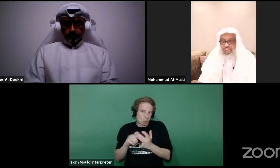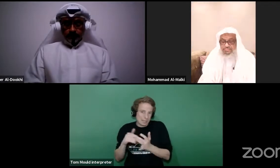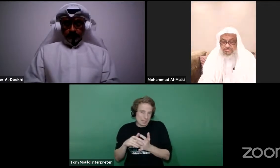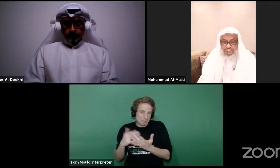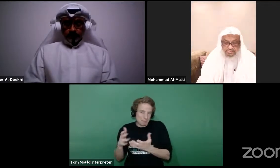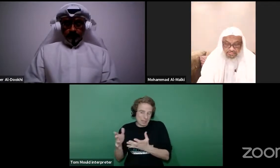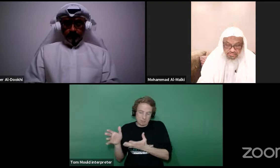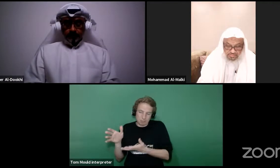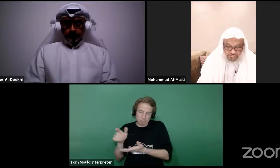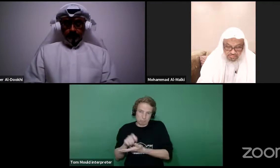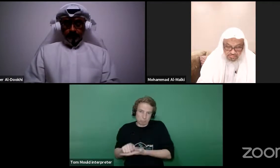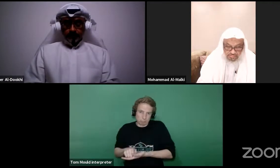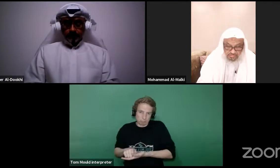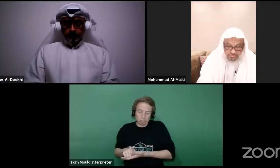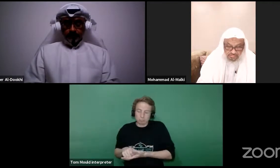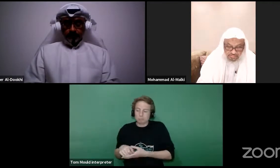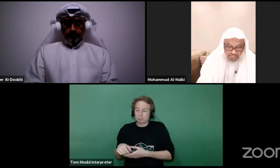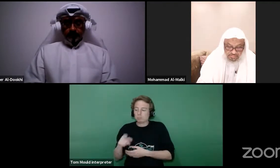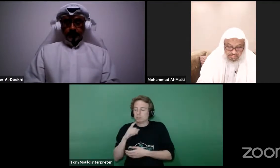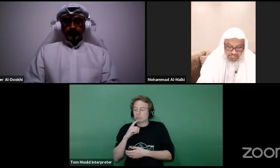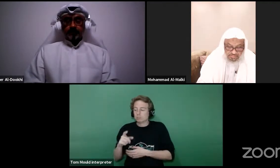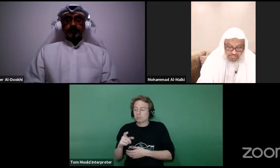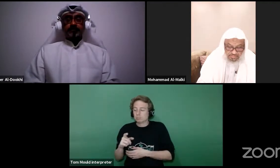would one of you love that when they returned